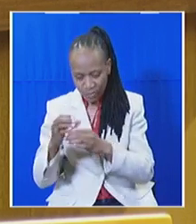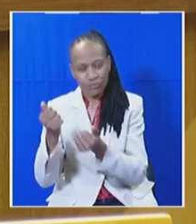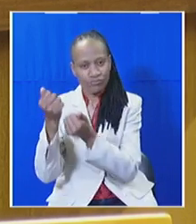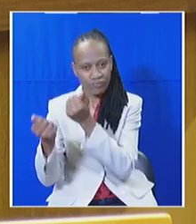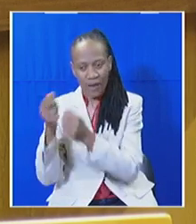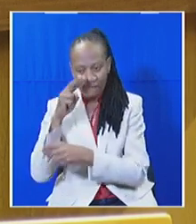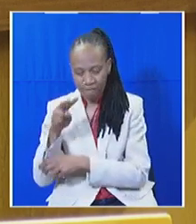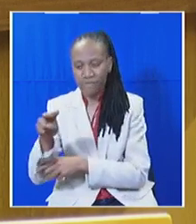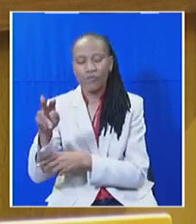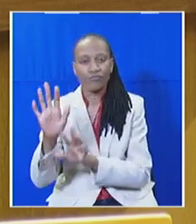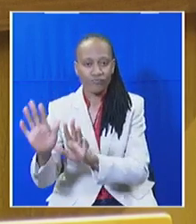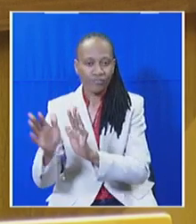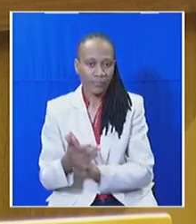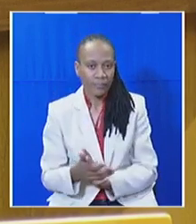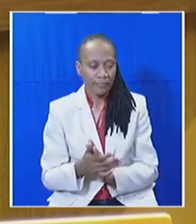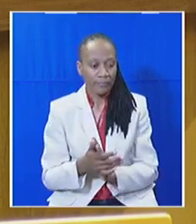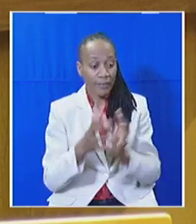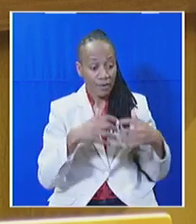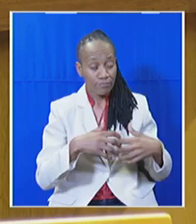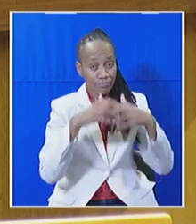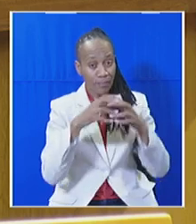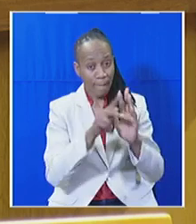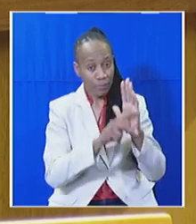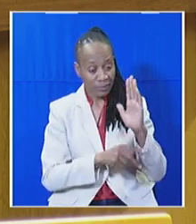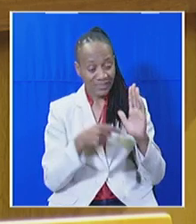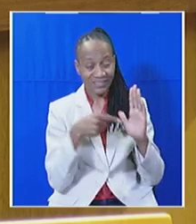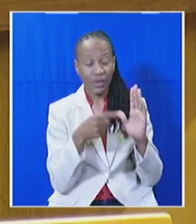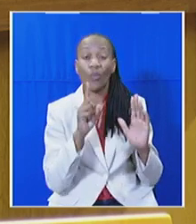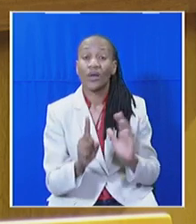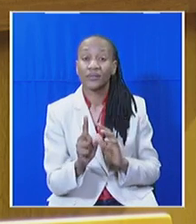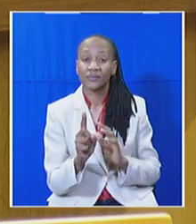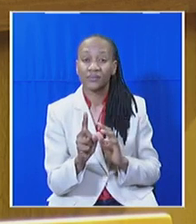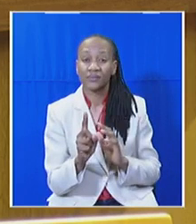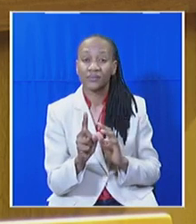Another major policy reform was the establishment